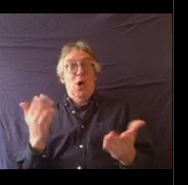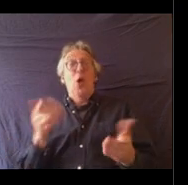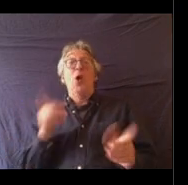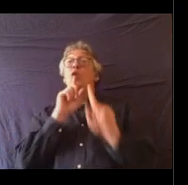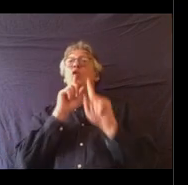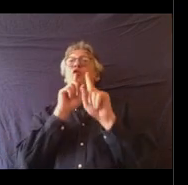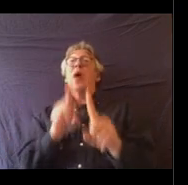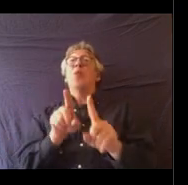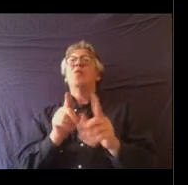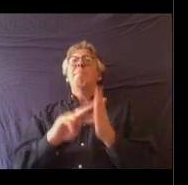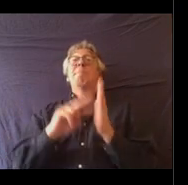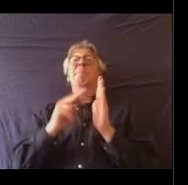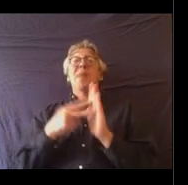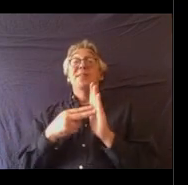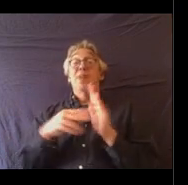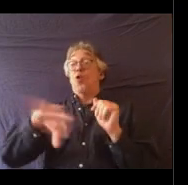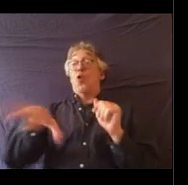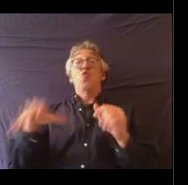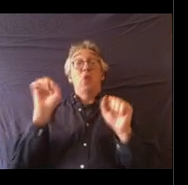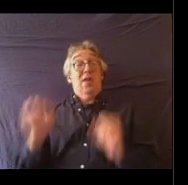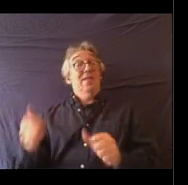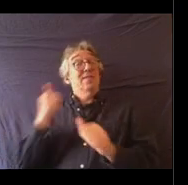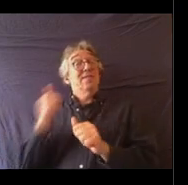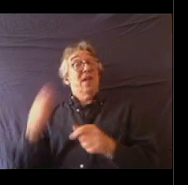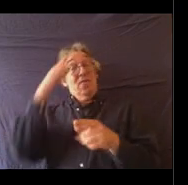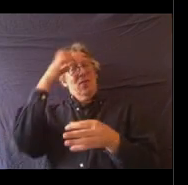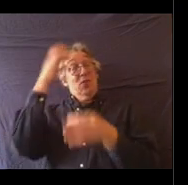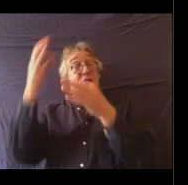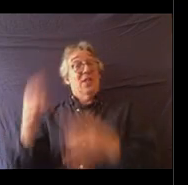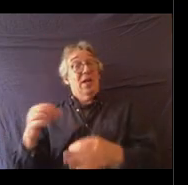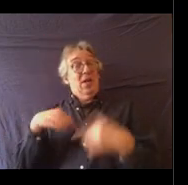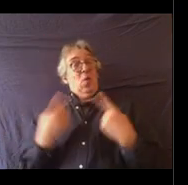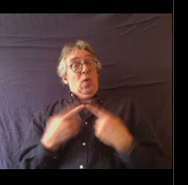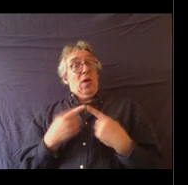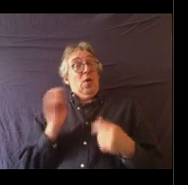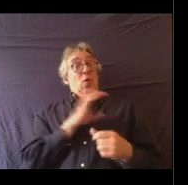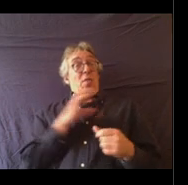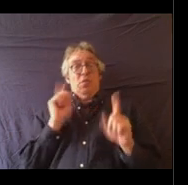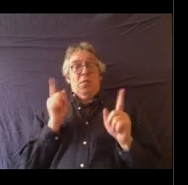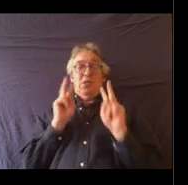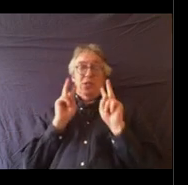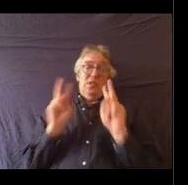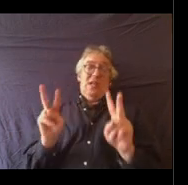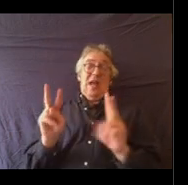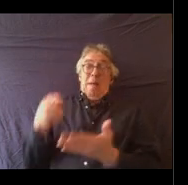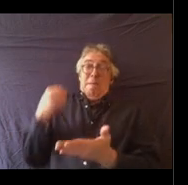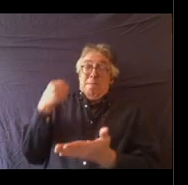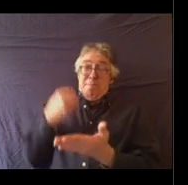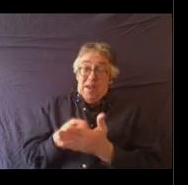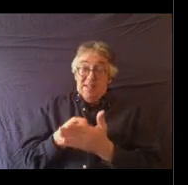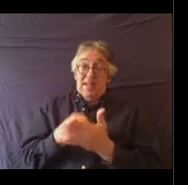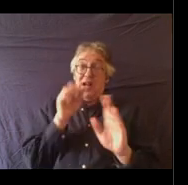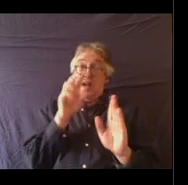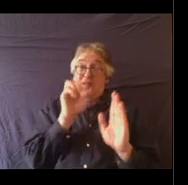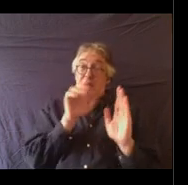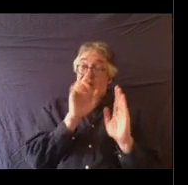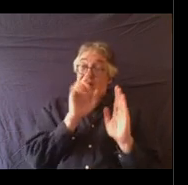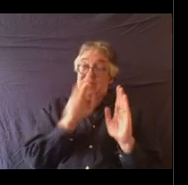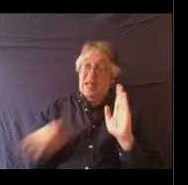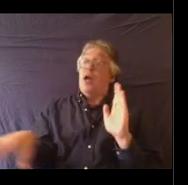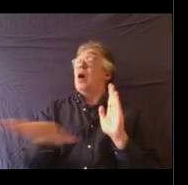member states to decide on certain things, but we really have to ensure that the core provisions are